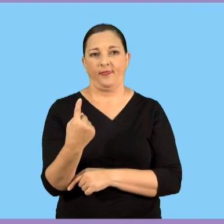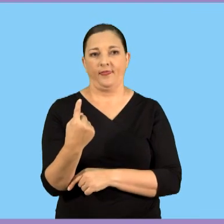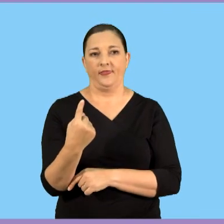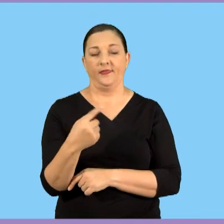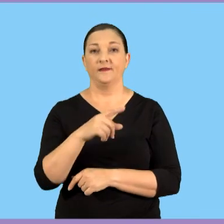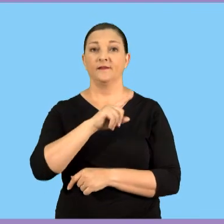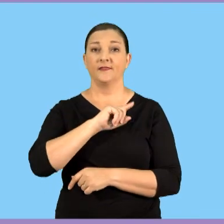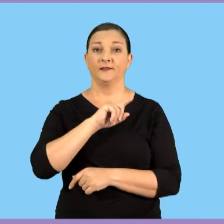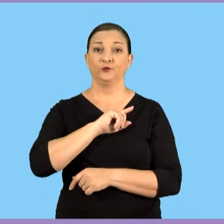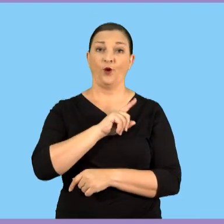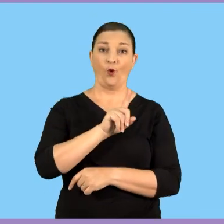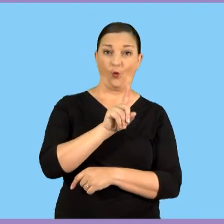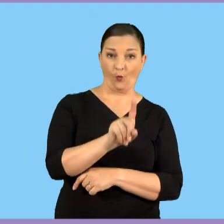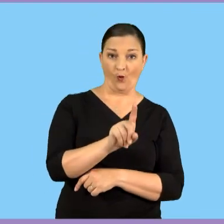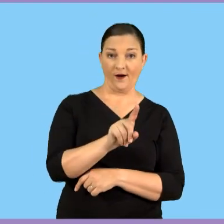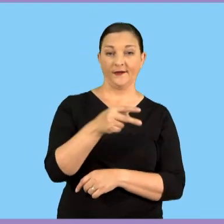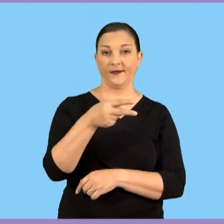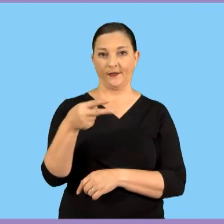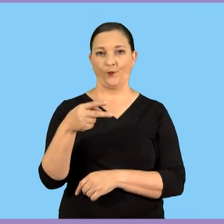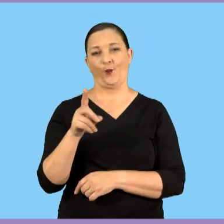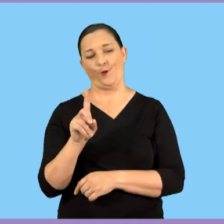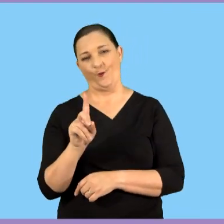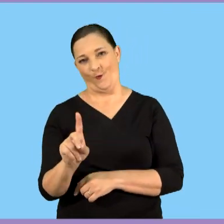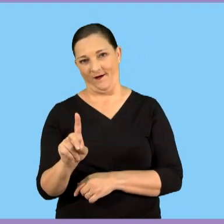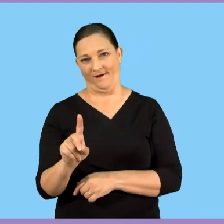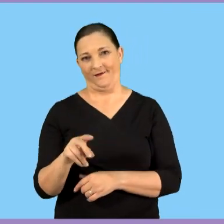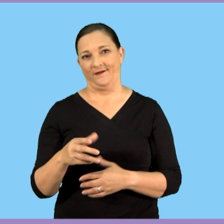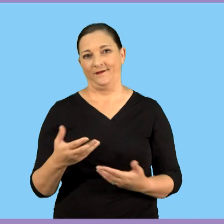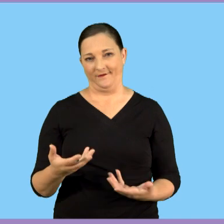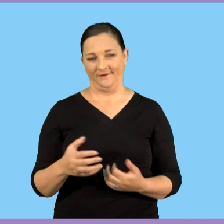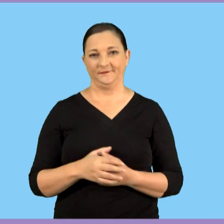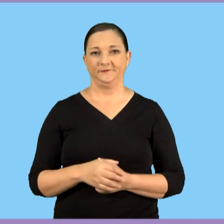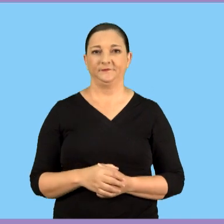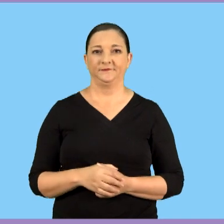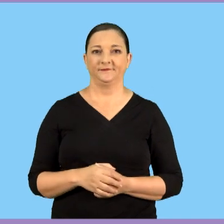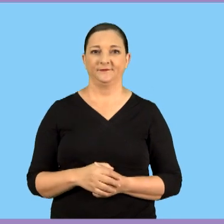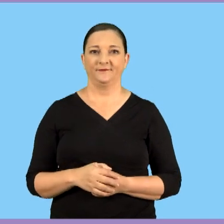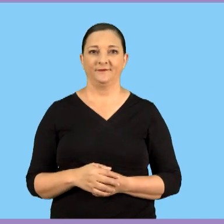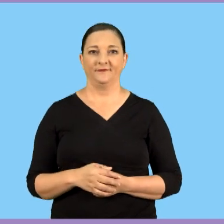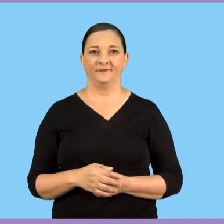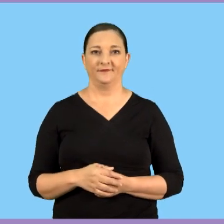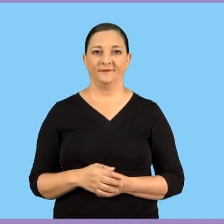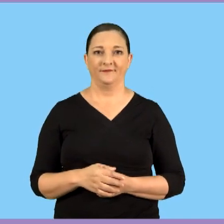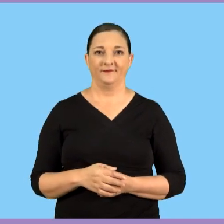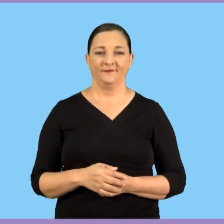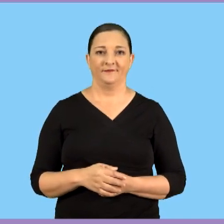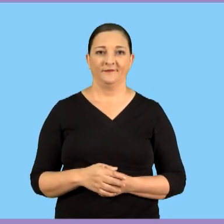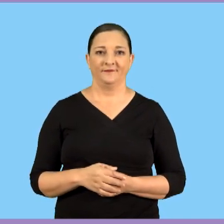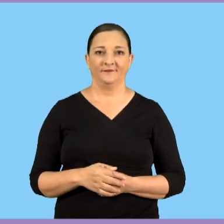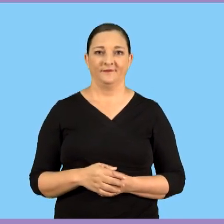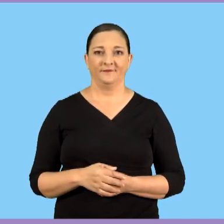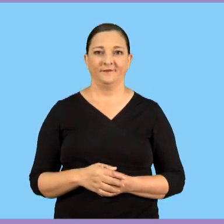actually means that these two values are equal. 1 is equal to 8 divided